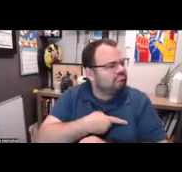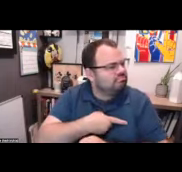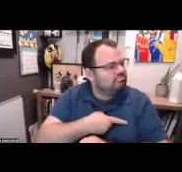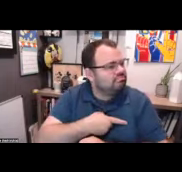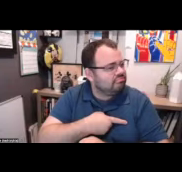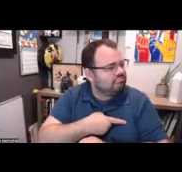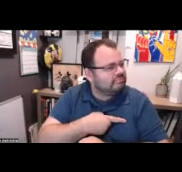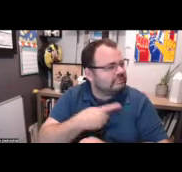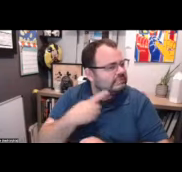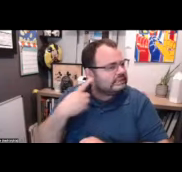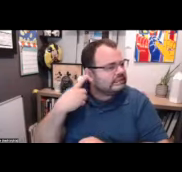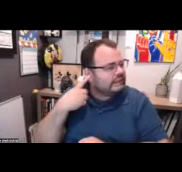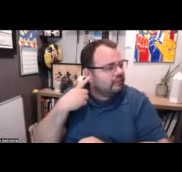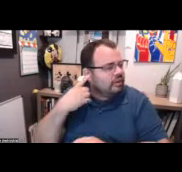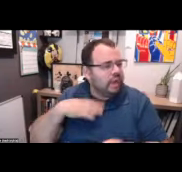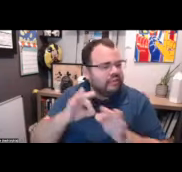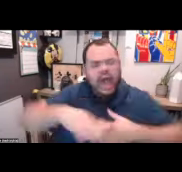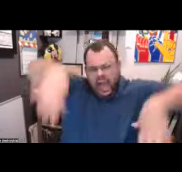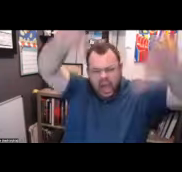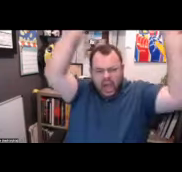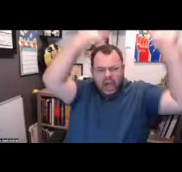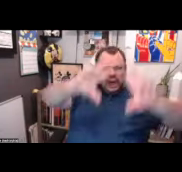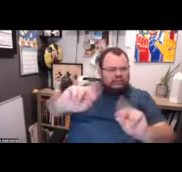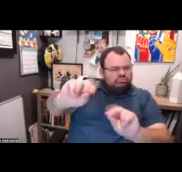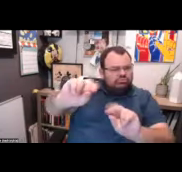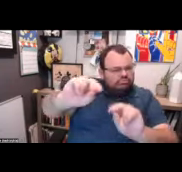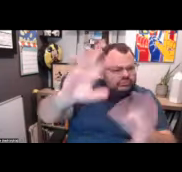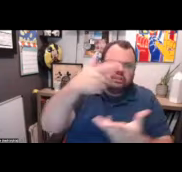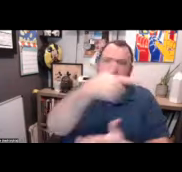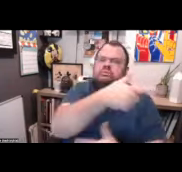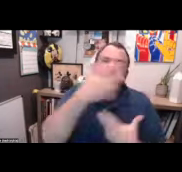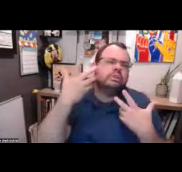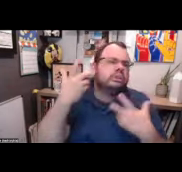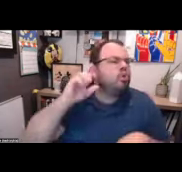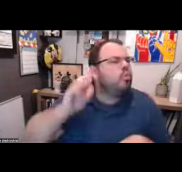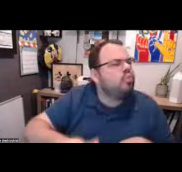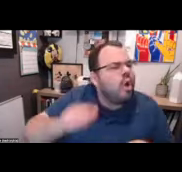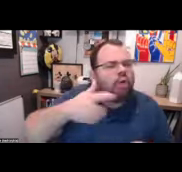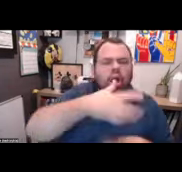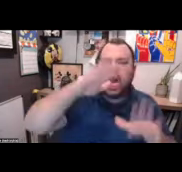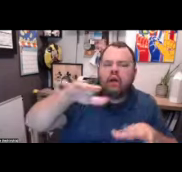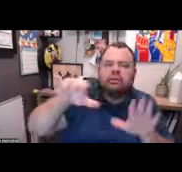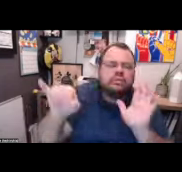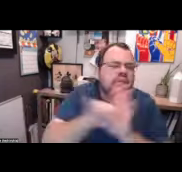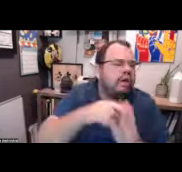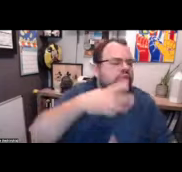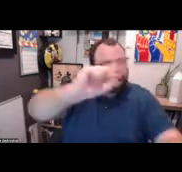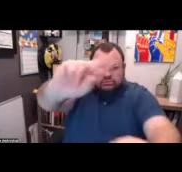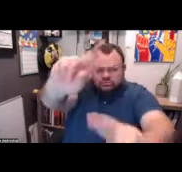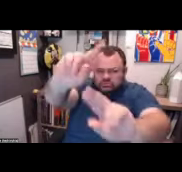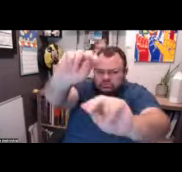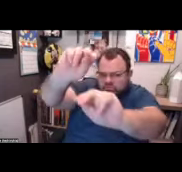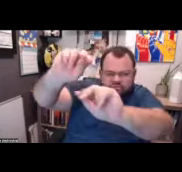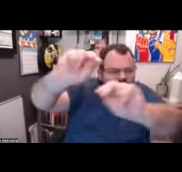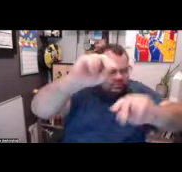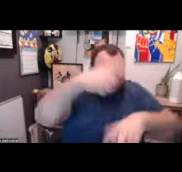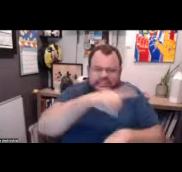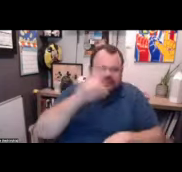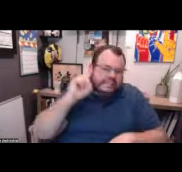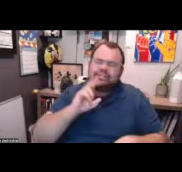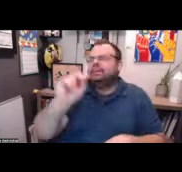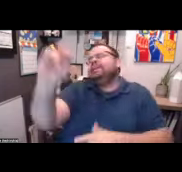But they noticed, right? They noticed that I was not at all, bothered by